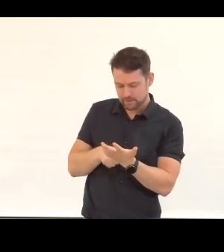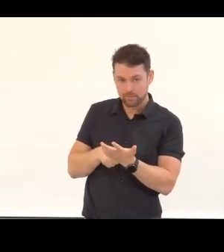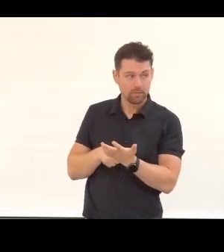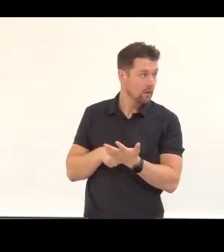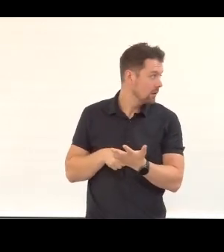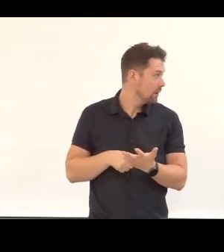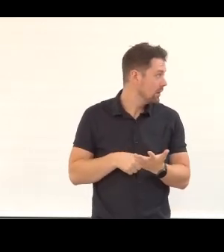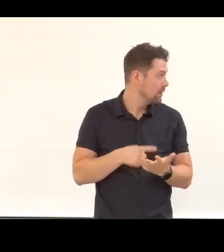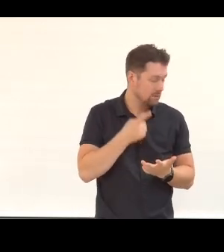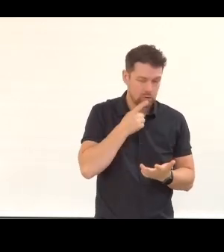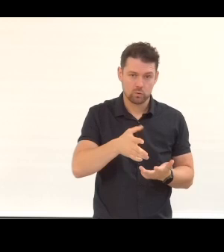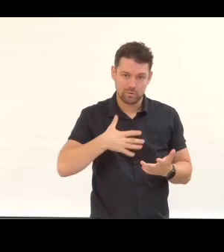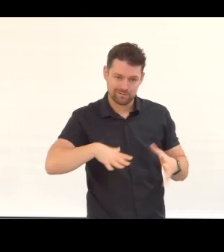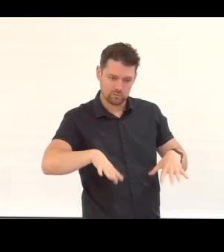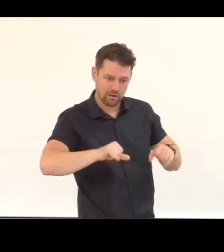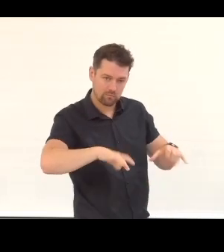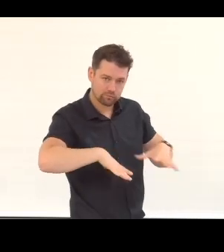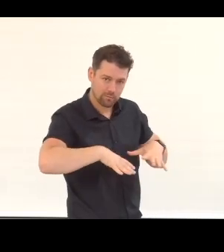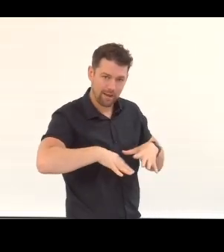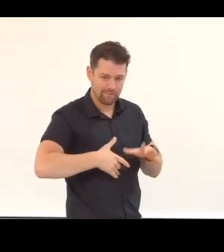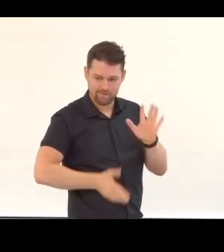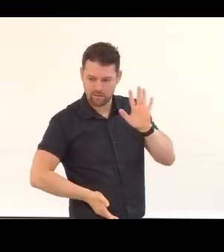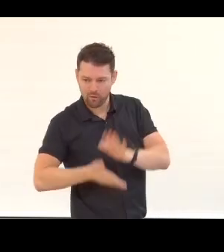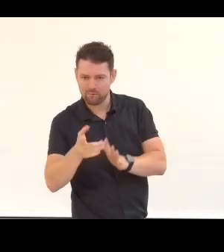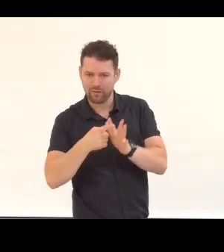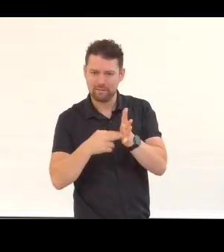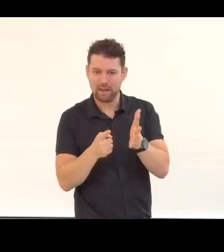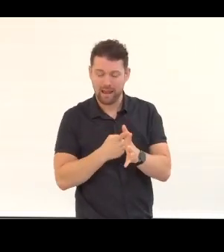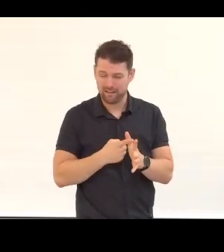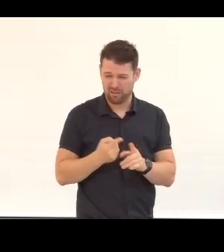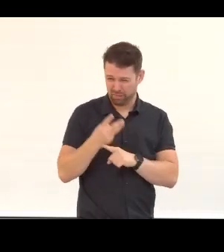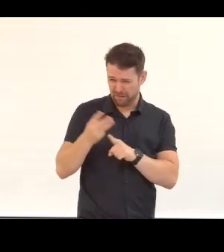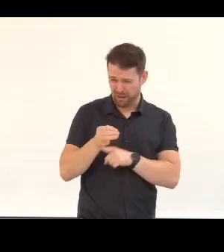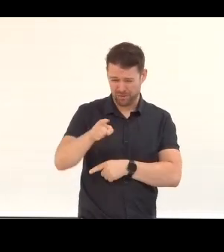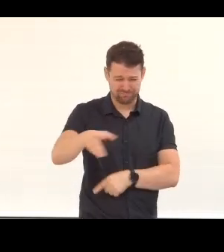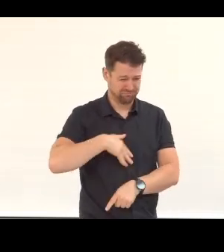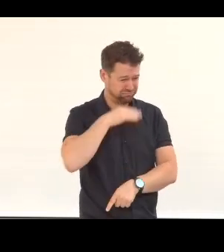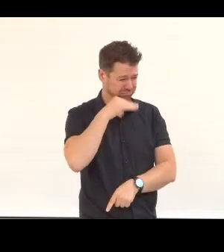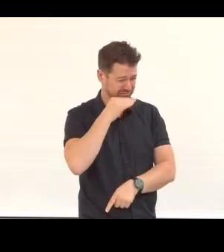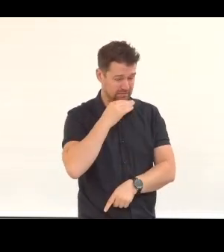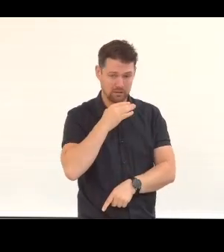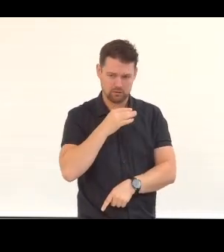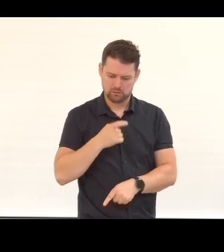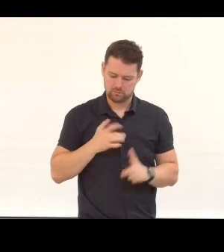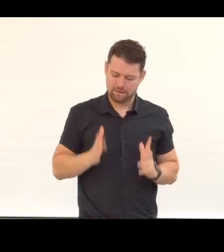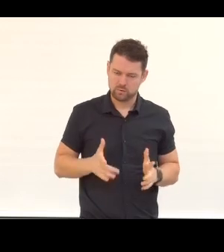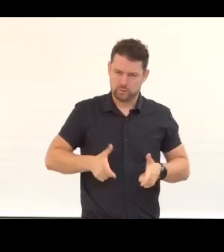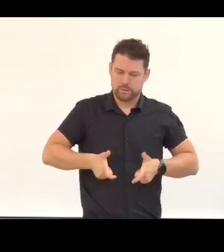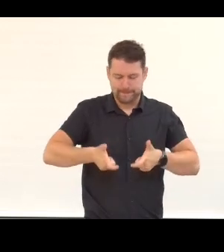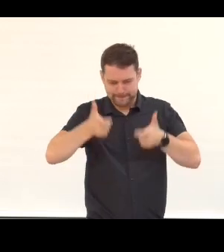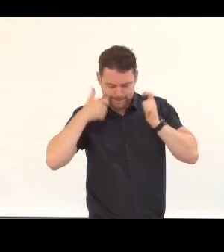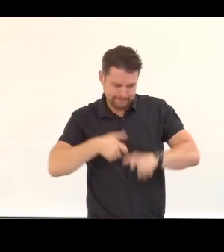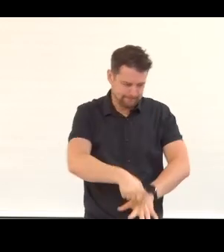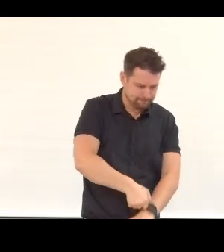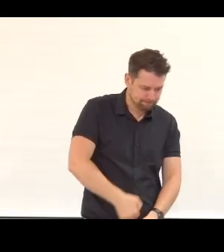tells you, okay, you need to prepare at this time to go on EVA 3 hours later, that's what you do. Okay?